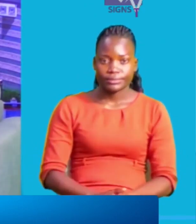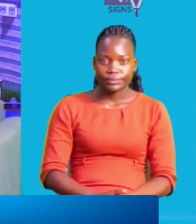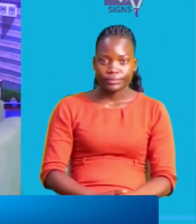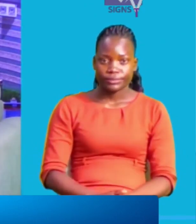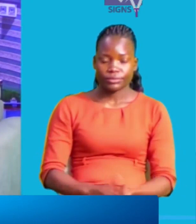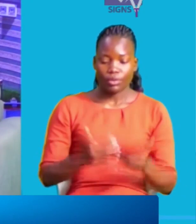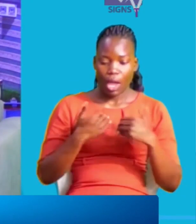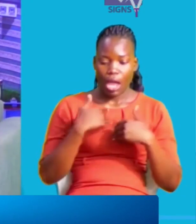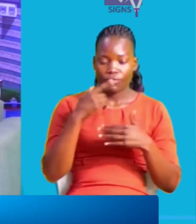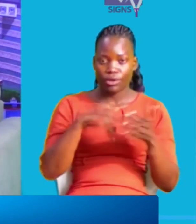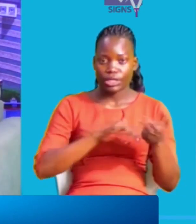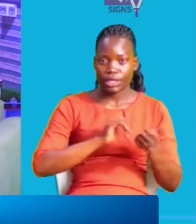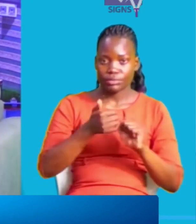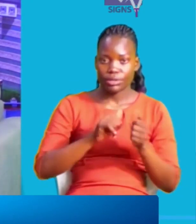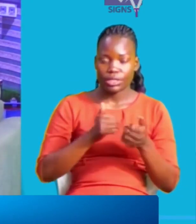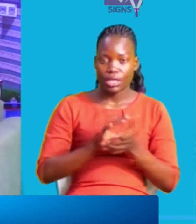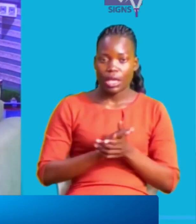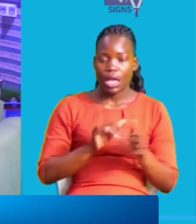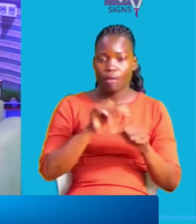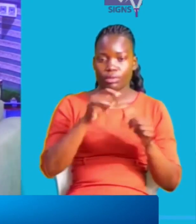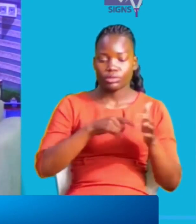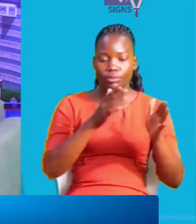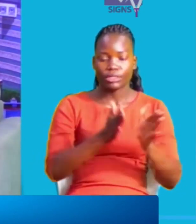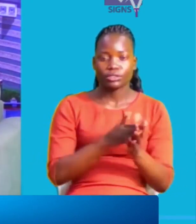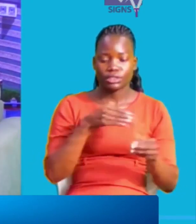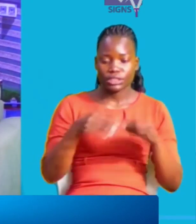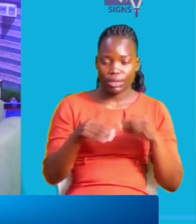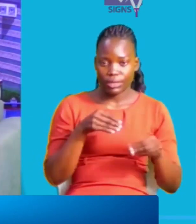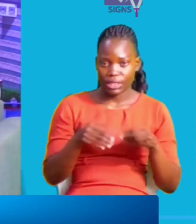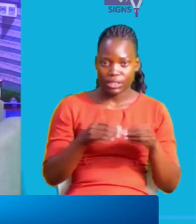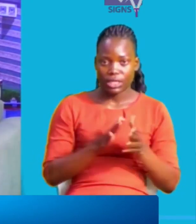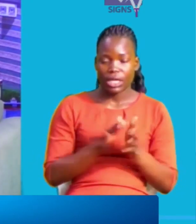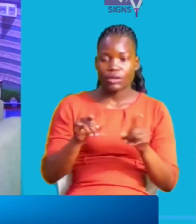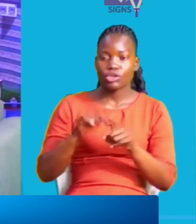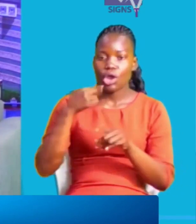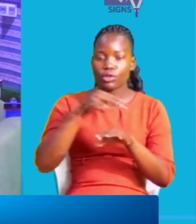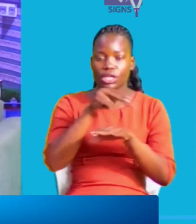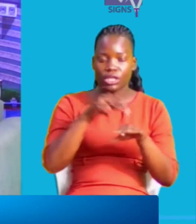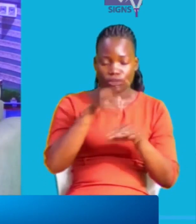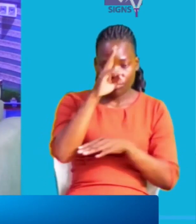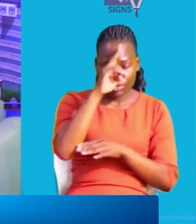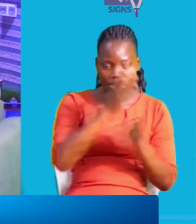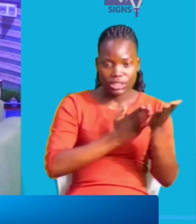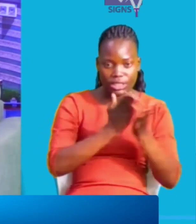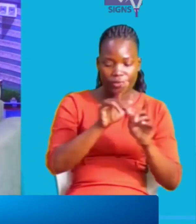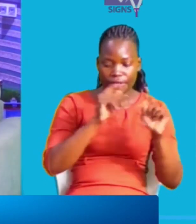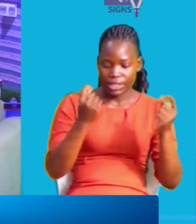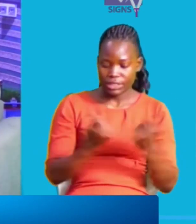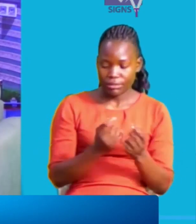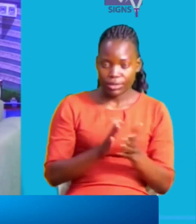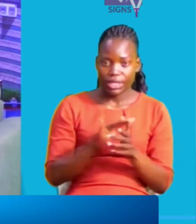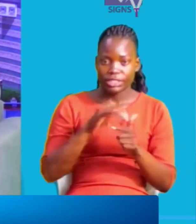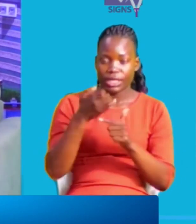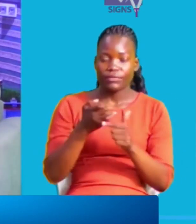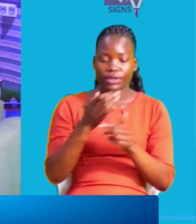We have a sport pertaining person with disability versus the National Police Service team. yeah. Even one